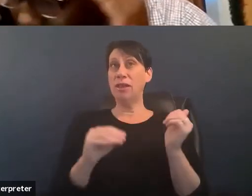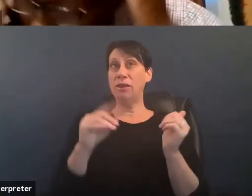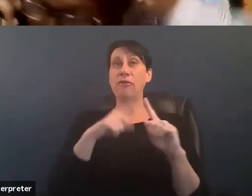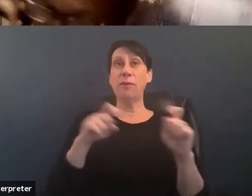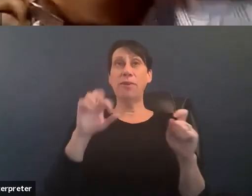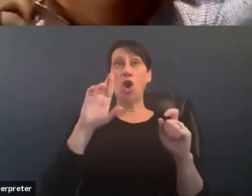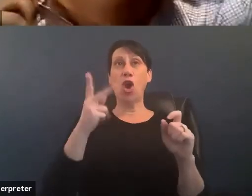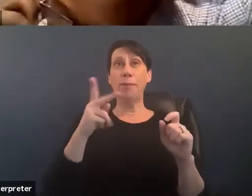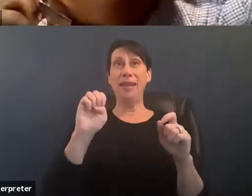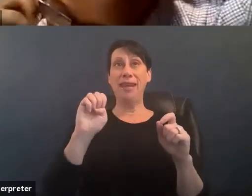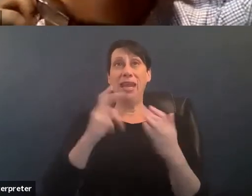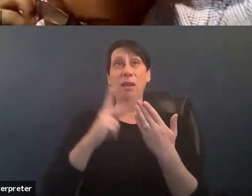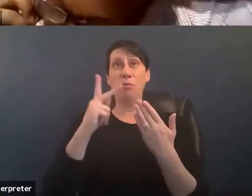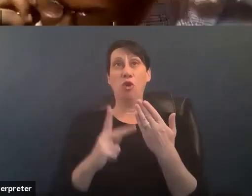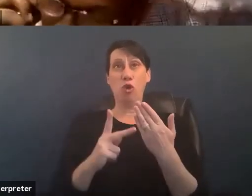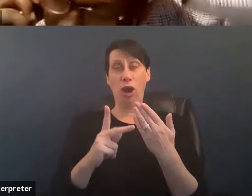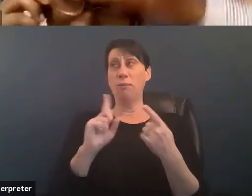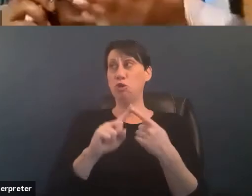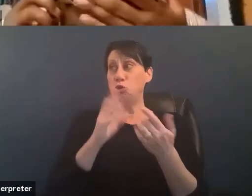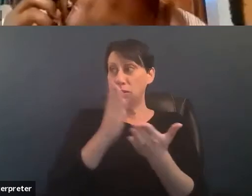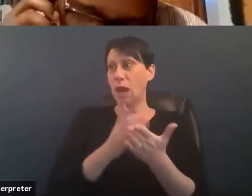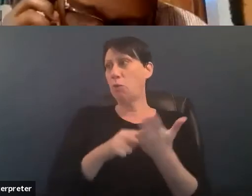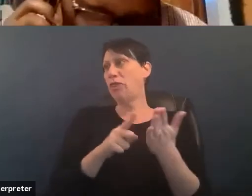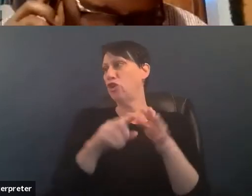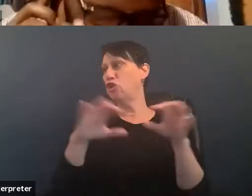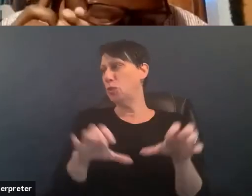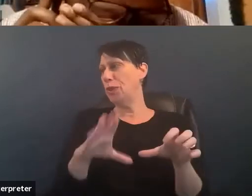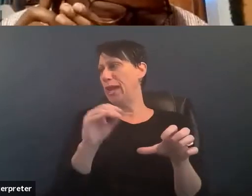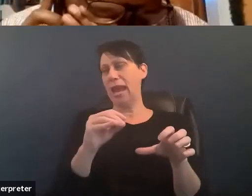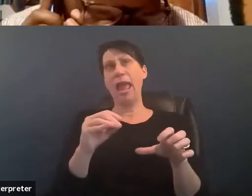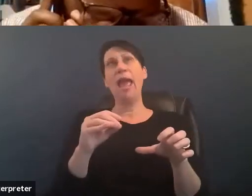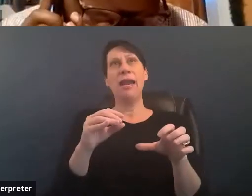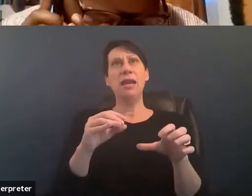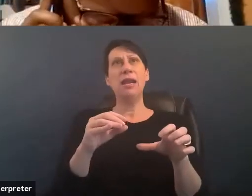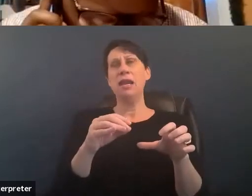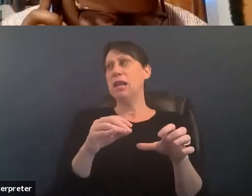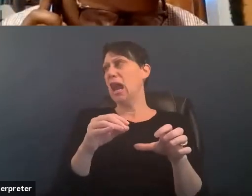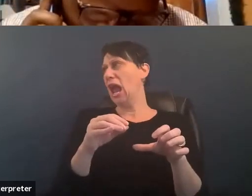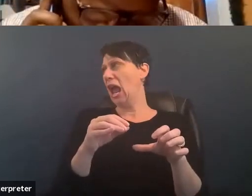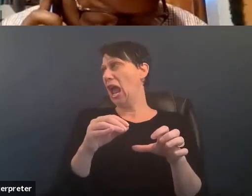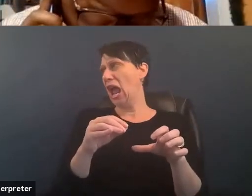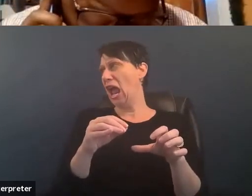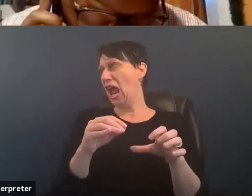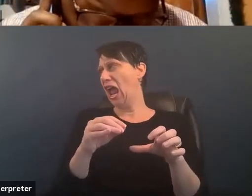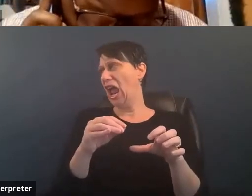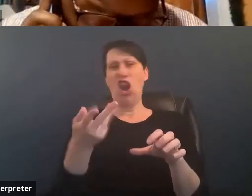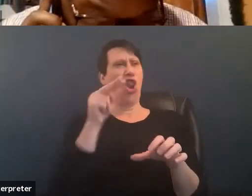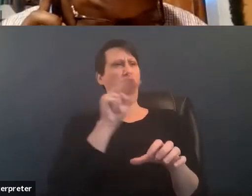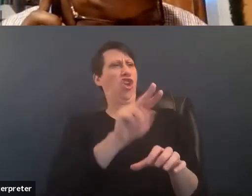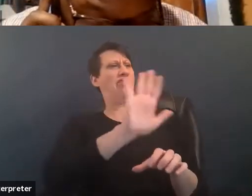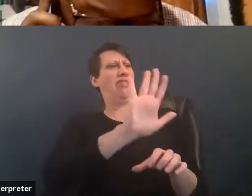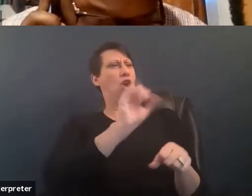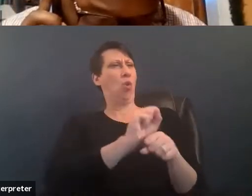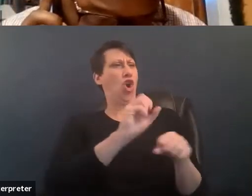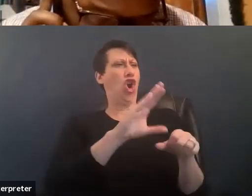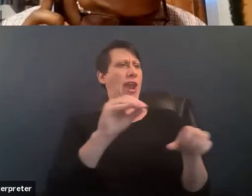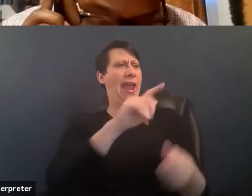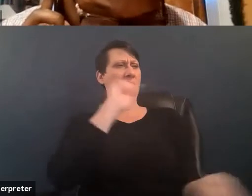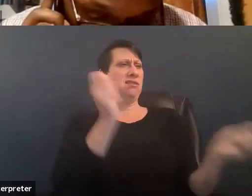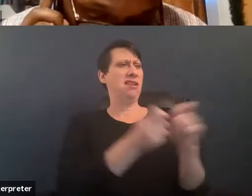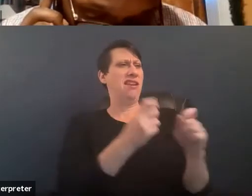program to just stop what they were doing and totally look at their work that they were doing and figure out new ways to do it.